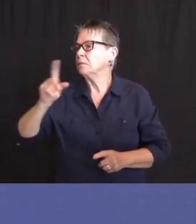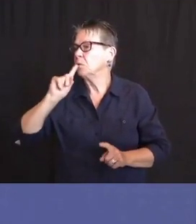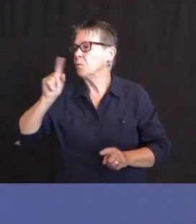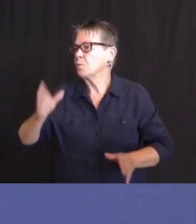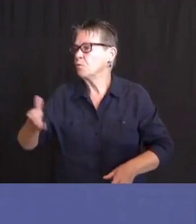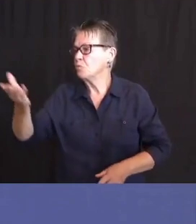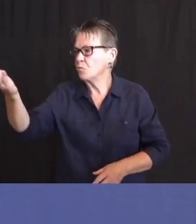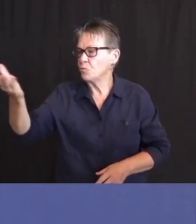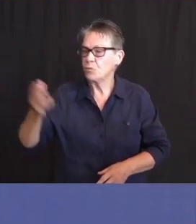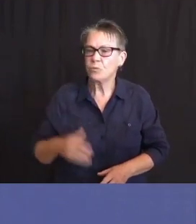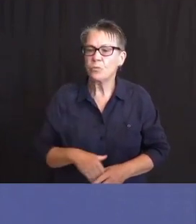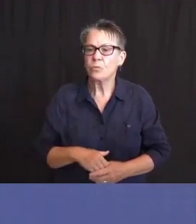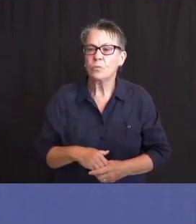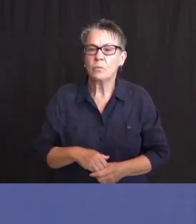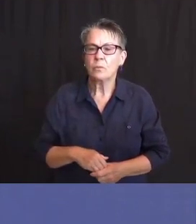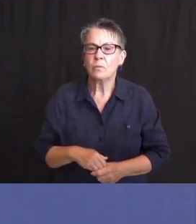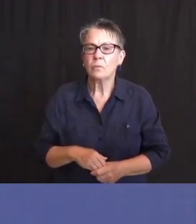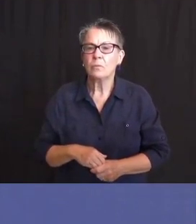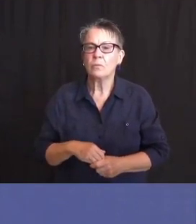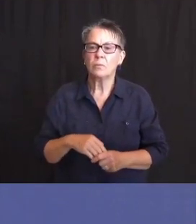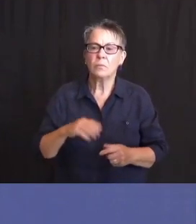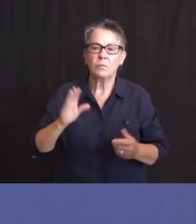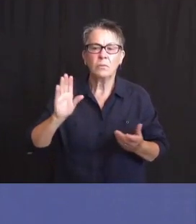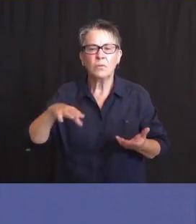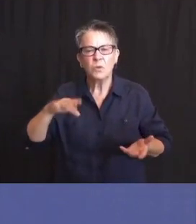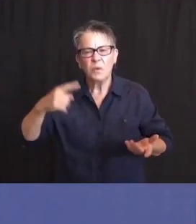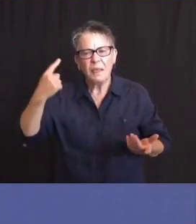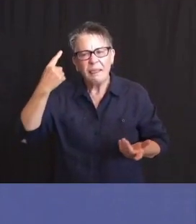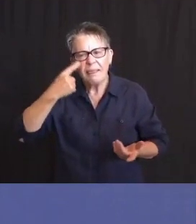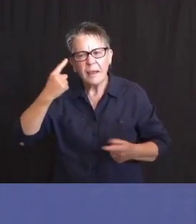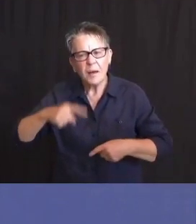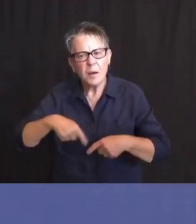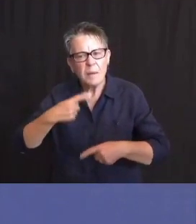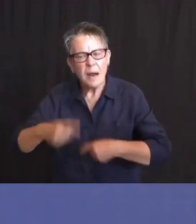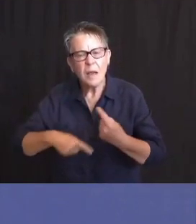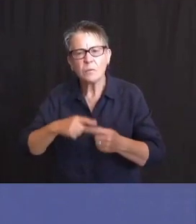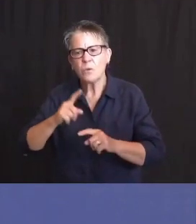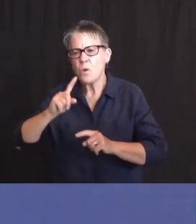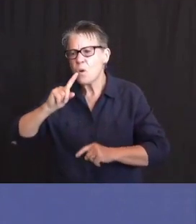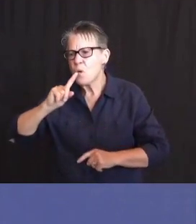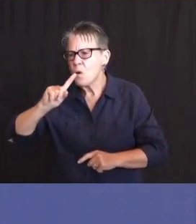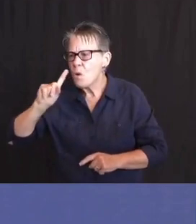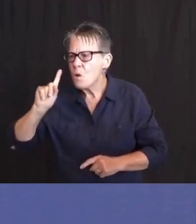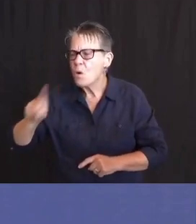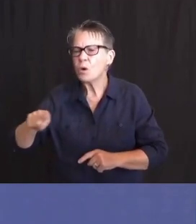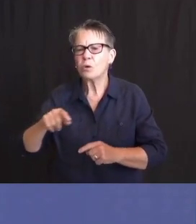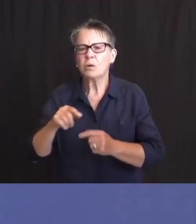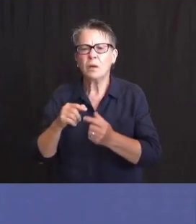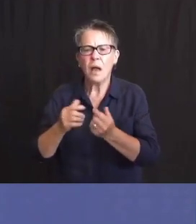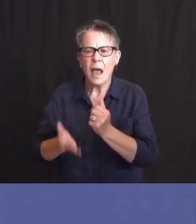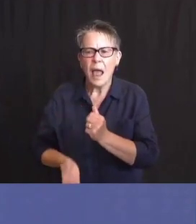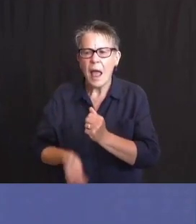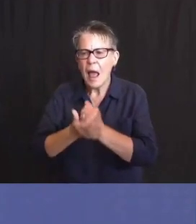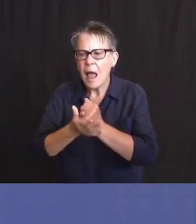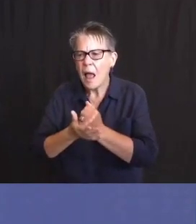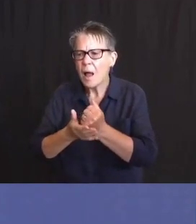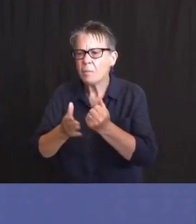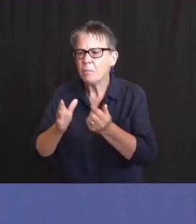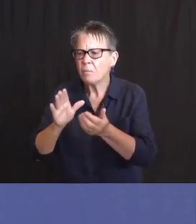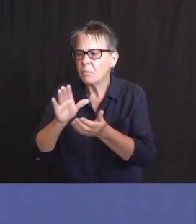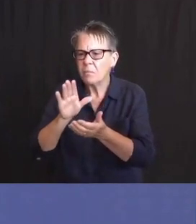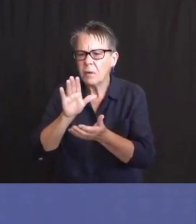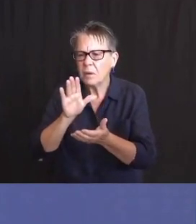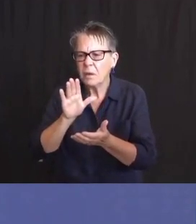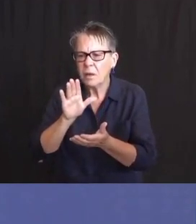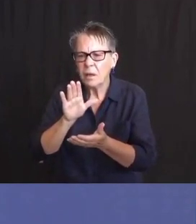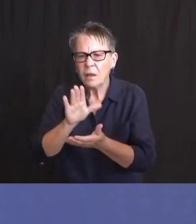Are you considering any order to help college upperclassmen and grad students who are locked into 1-year off-campus leases that they no longer need